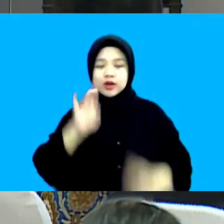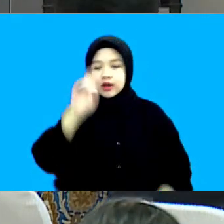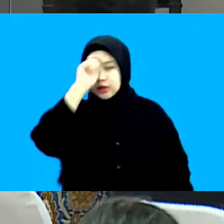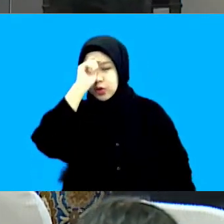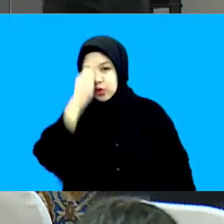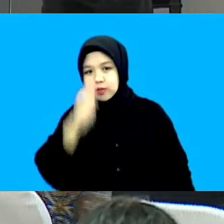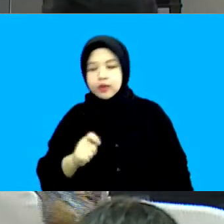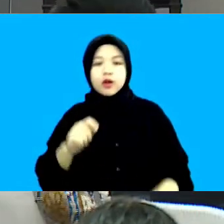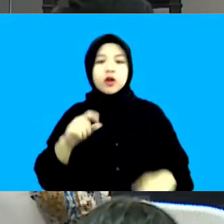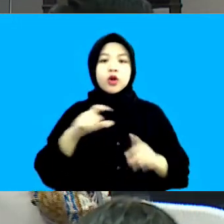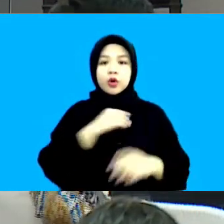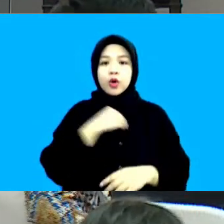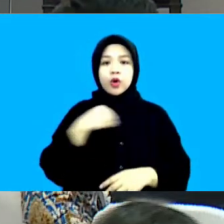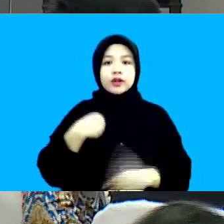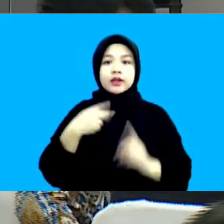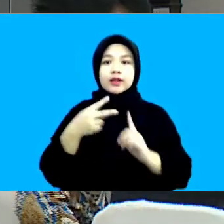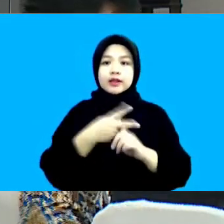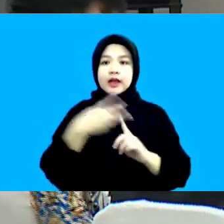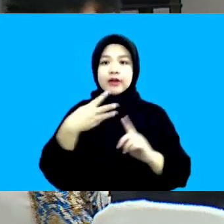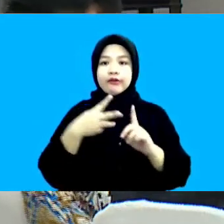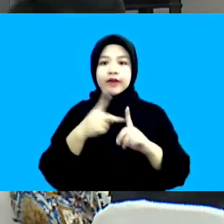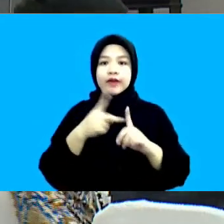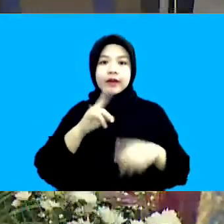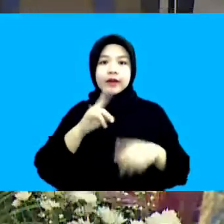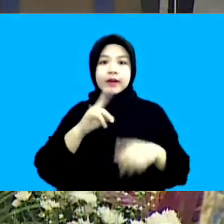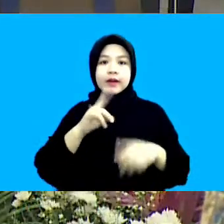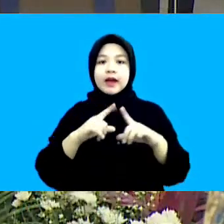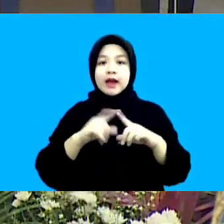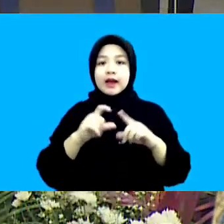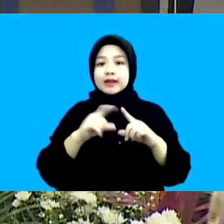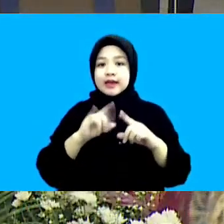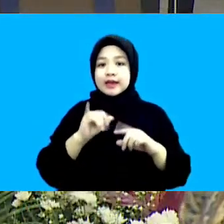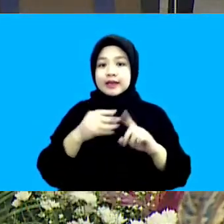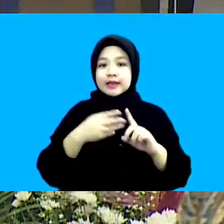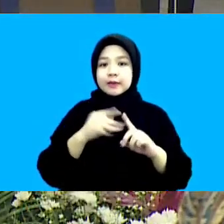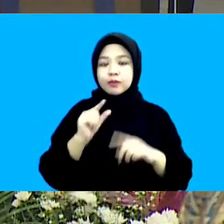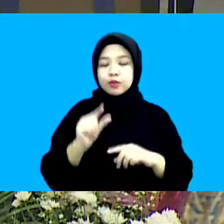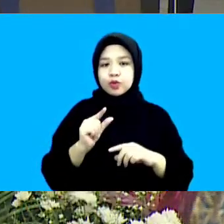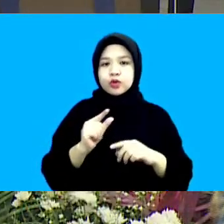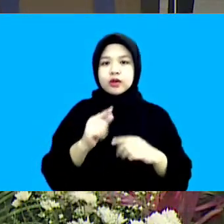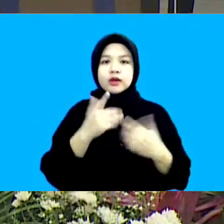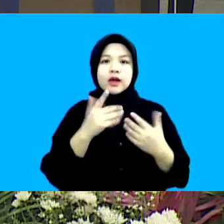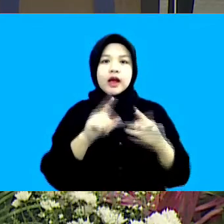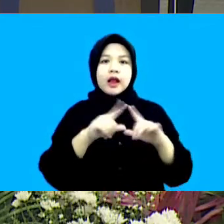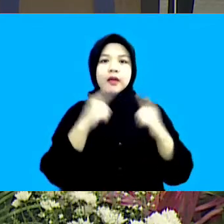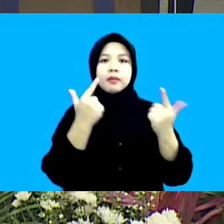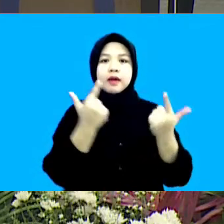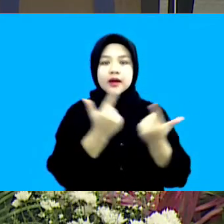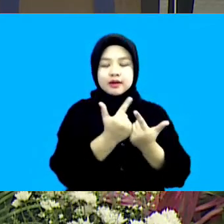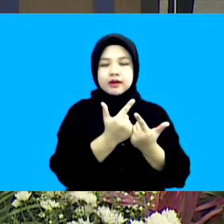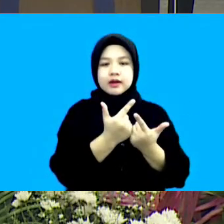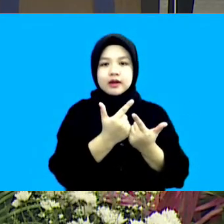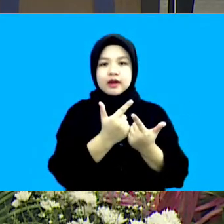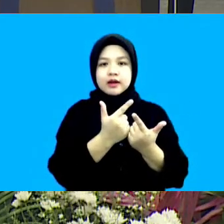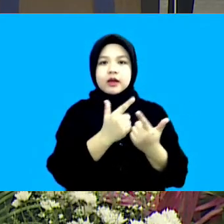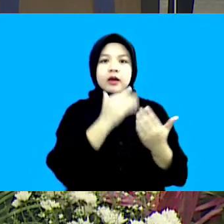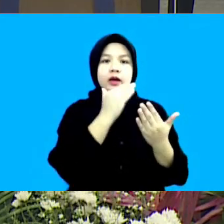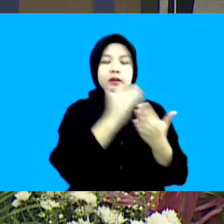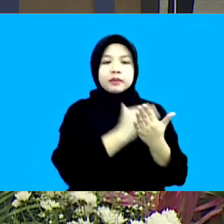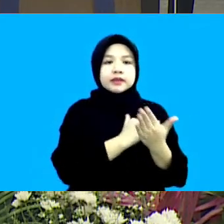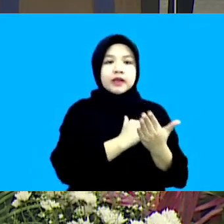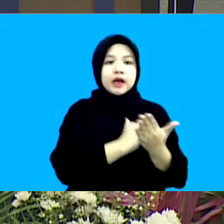Dr. Febrio Kacaribu, Head of the Fiscal Policy Agency of the Republic of Indonesia. Ladies